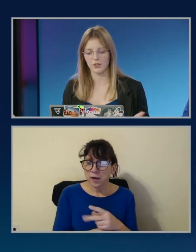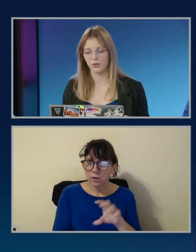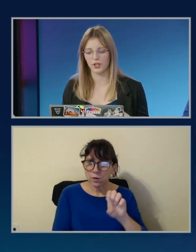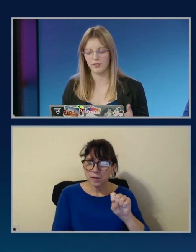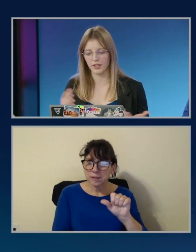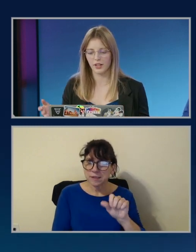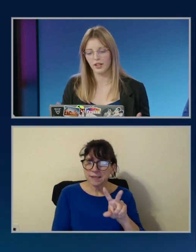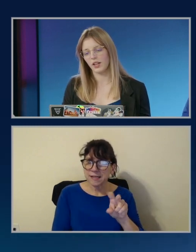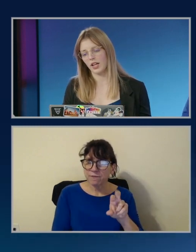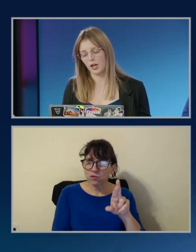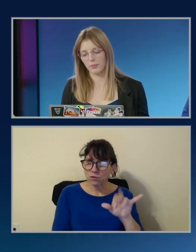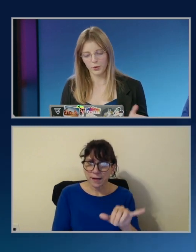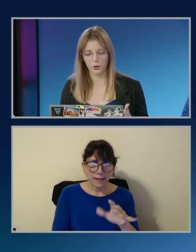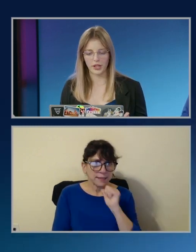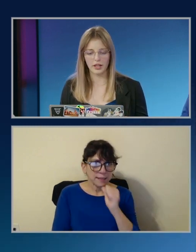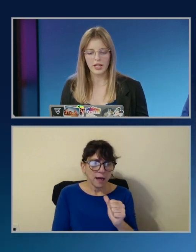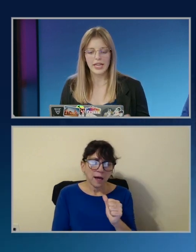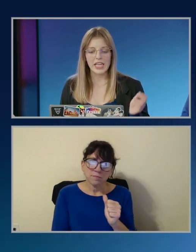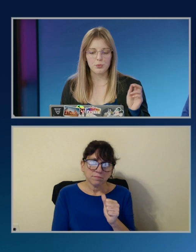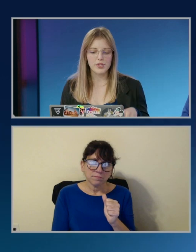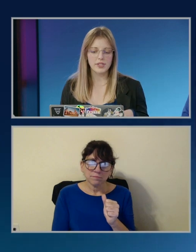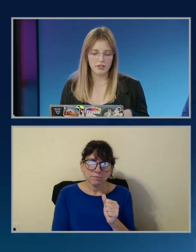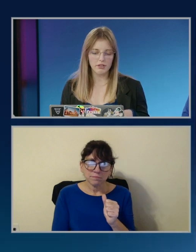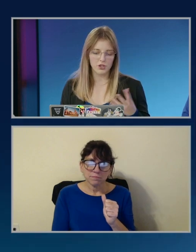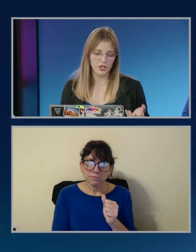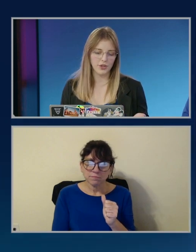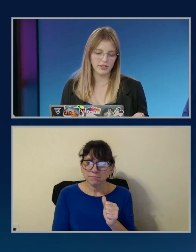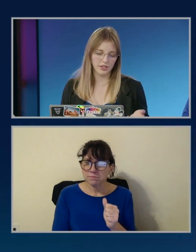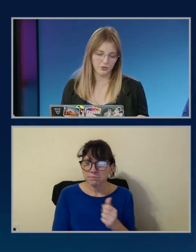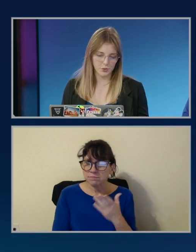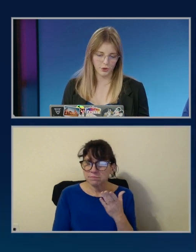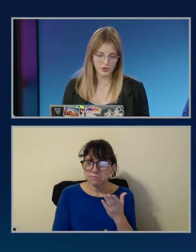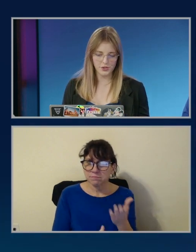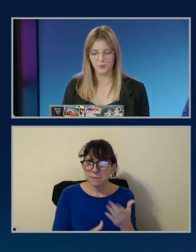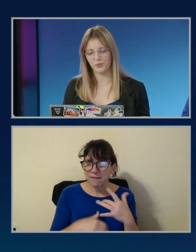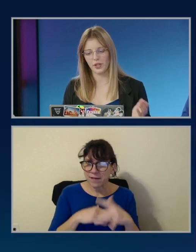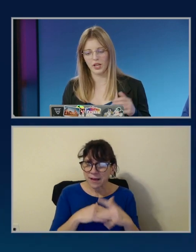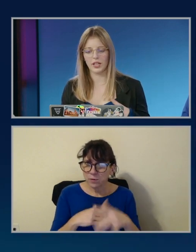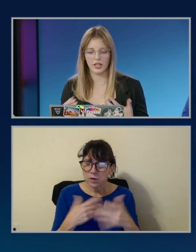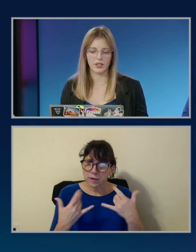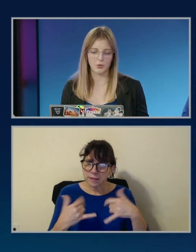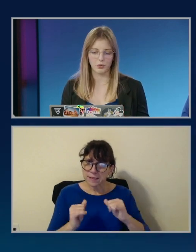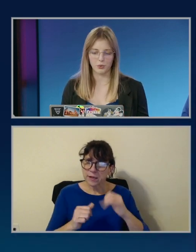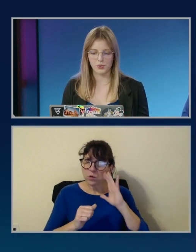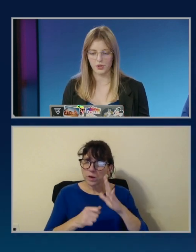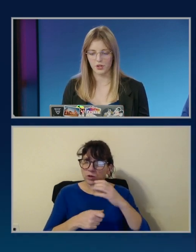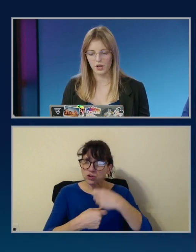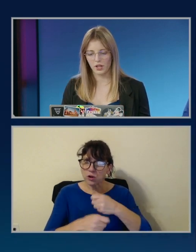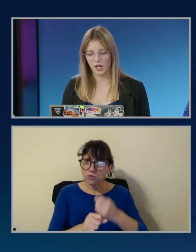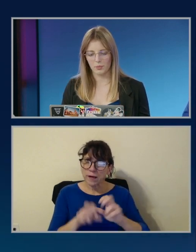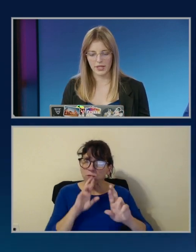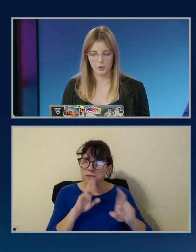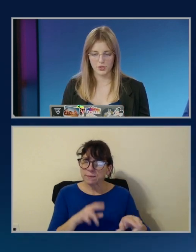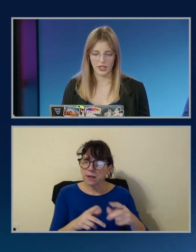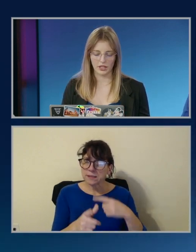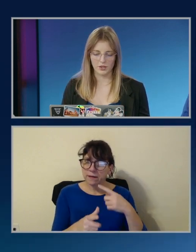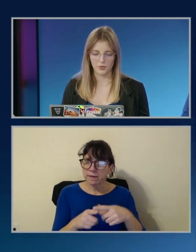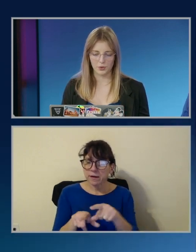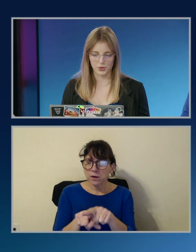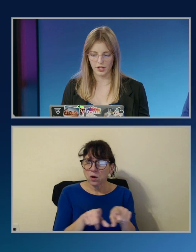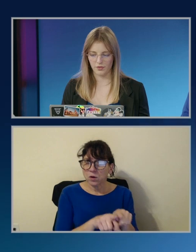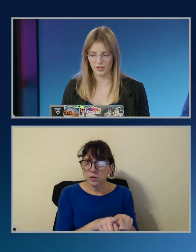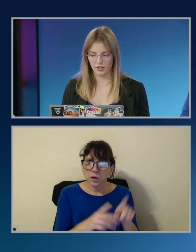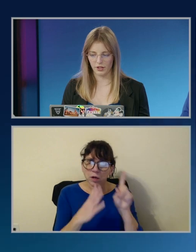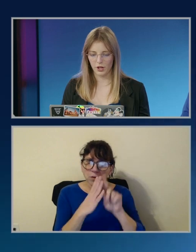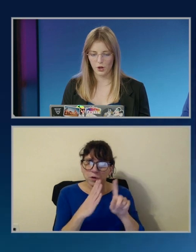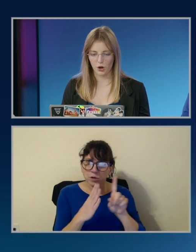let's not even go there. It will still generate the response. Okay. And then it will also end up checking that. So we